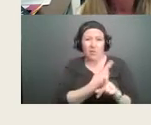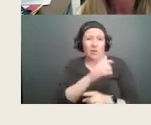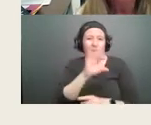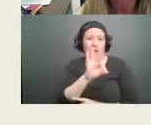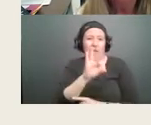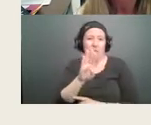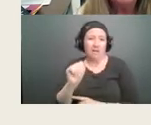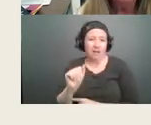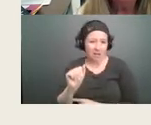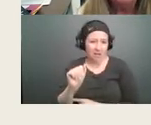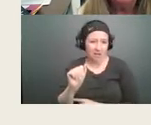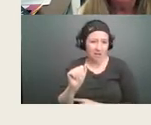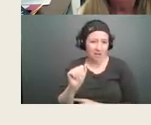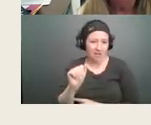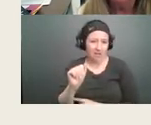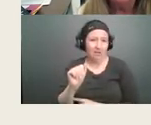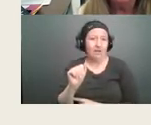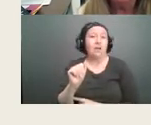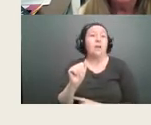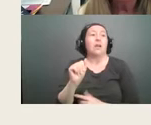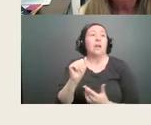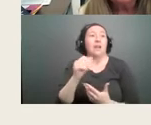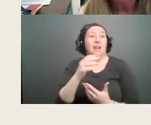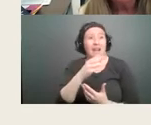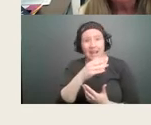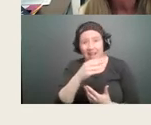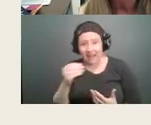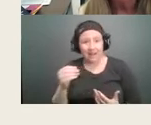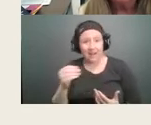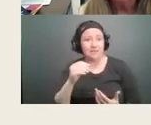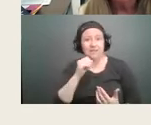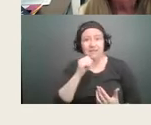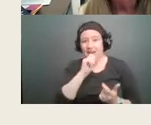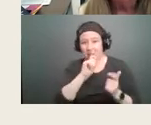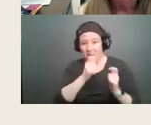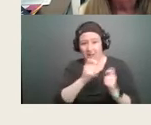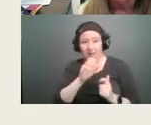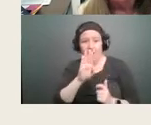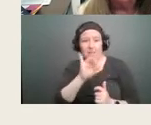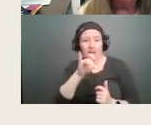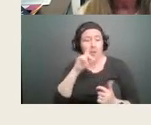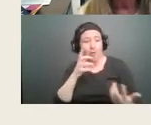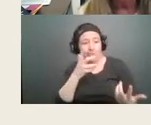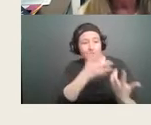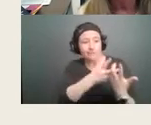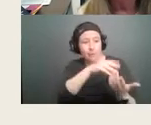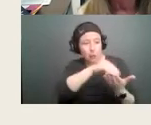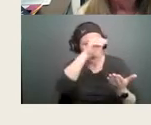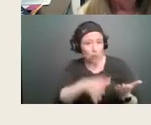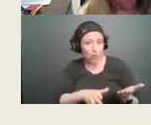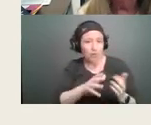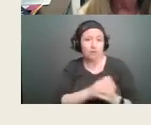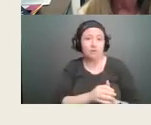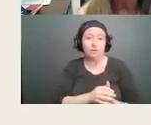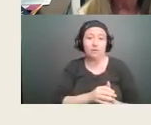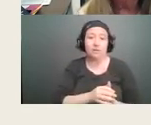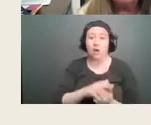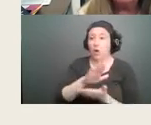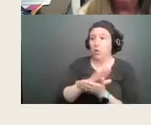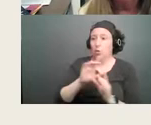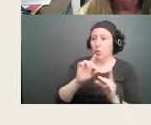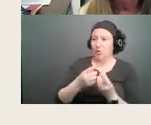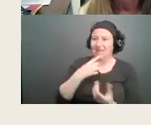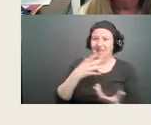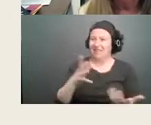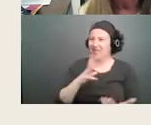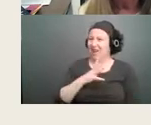to implement or modify the behavior plan to meet the student's needs. The school district's arguing that they're both just